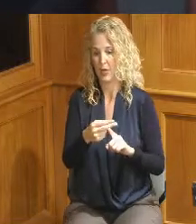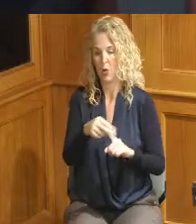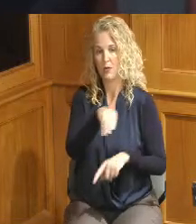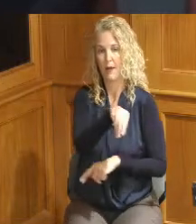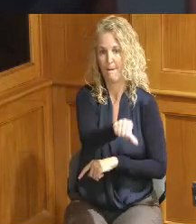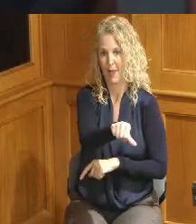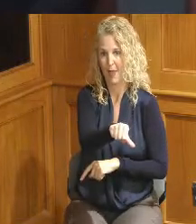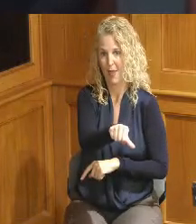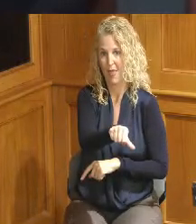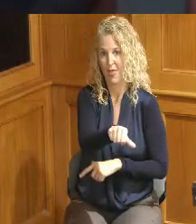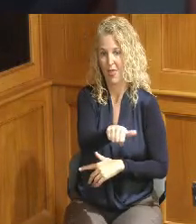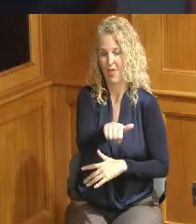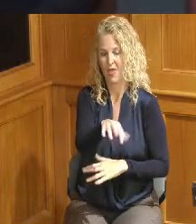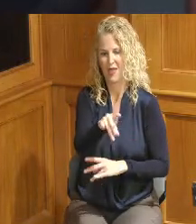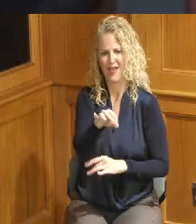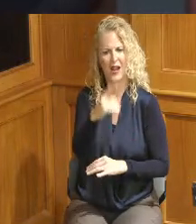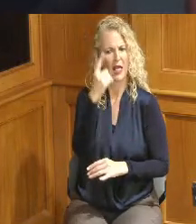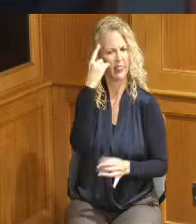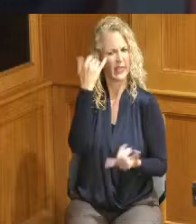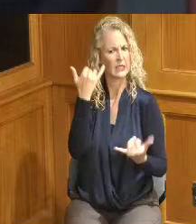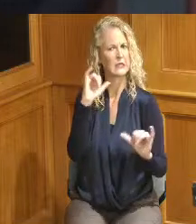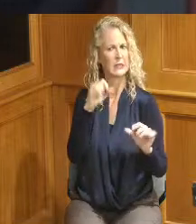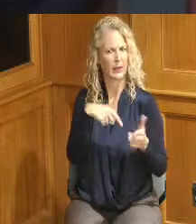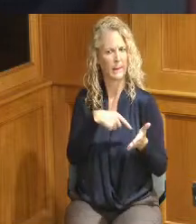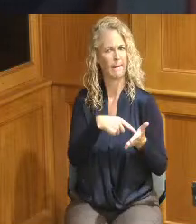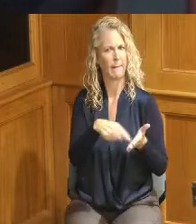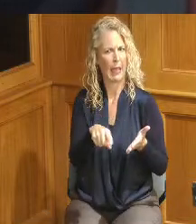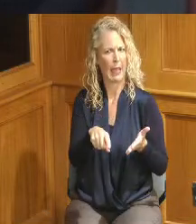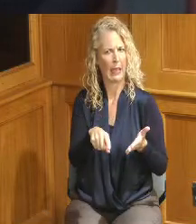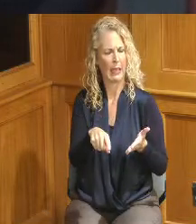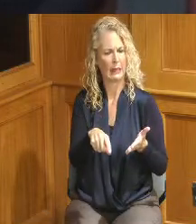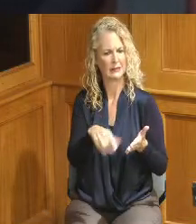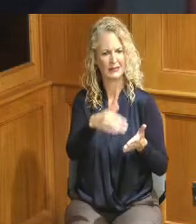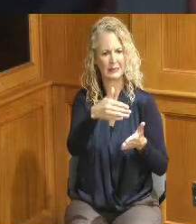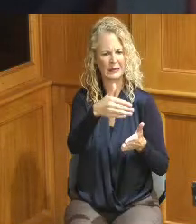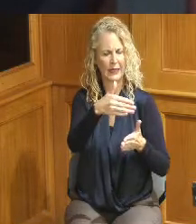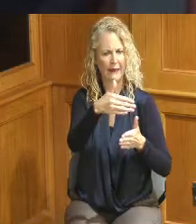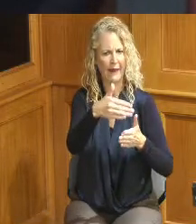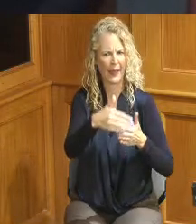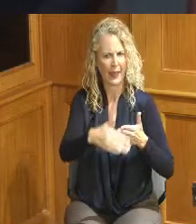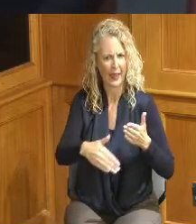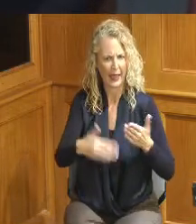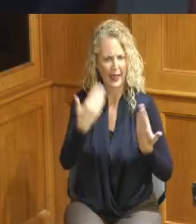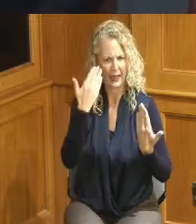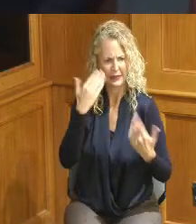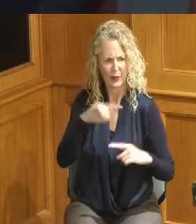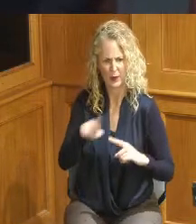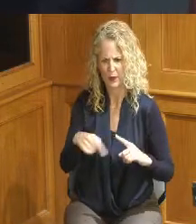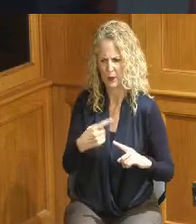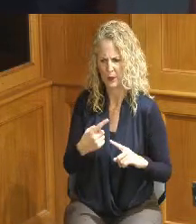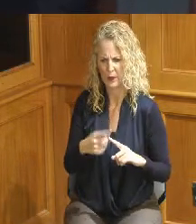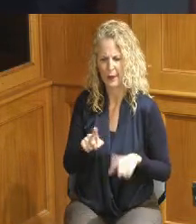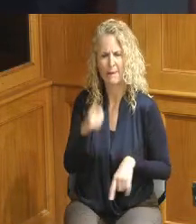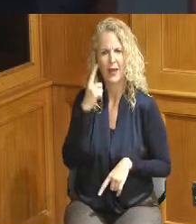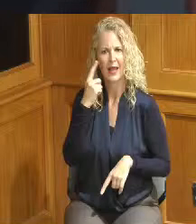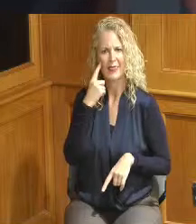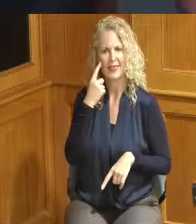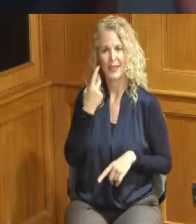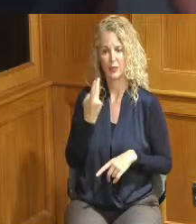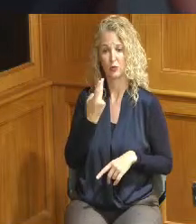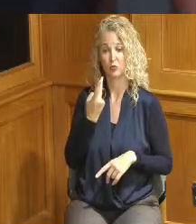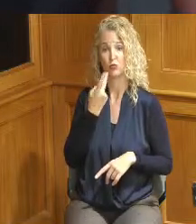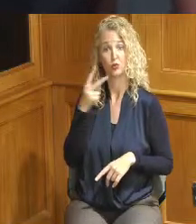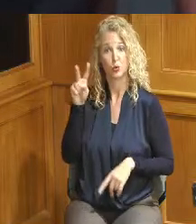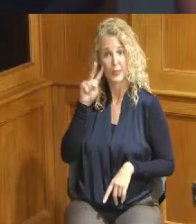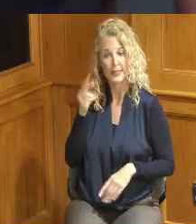And then, as far as I know, they're still paying for the hotels. I don't know how long, but I think they paid for them last night too. So we'll get an update